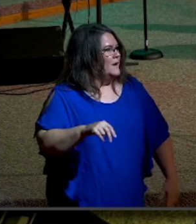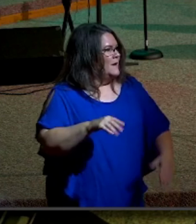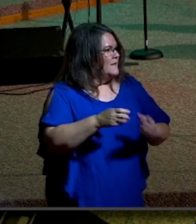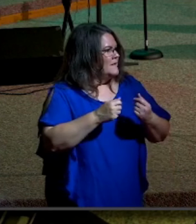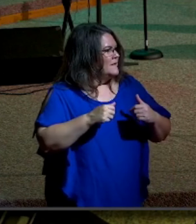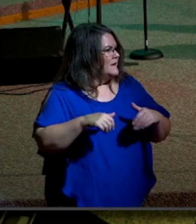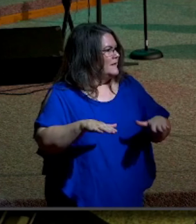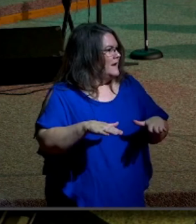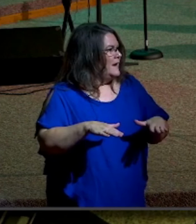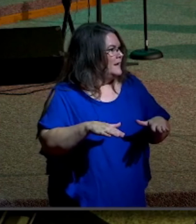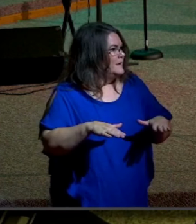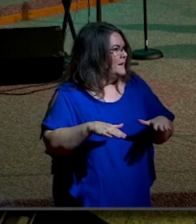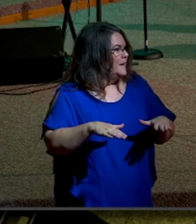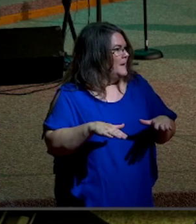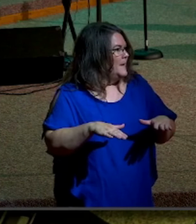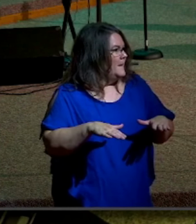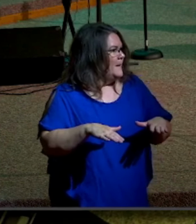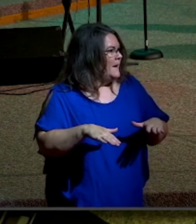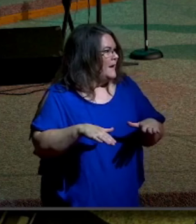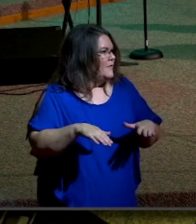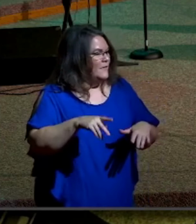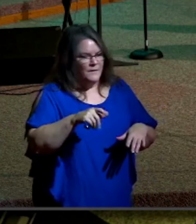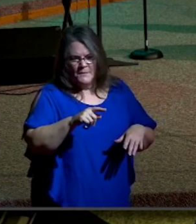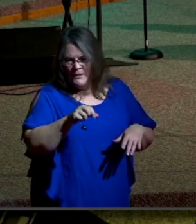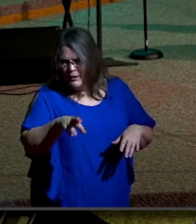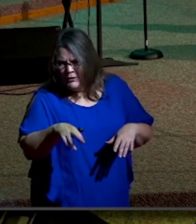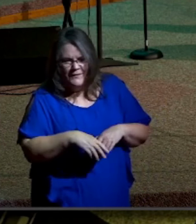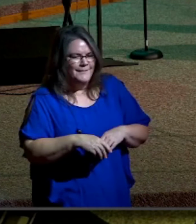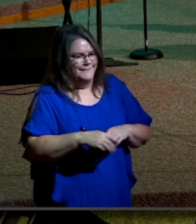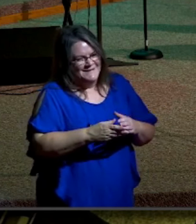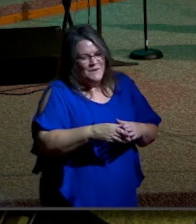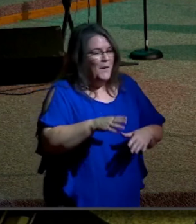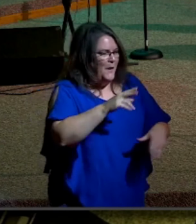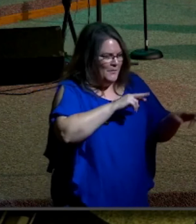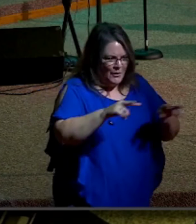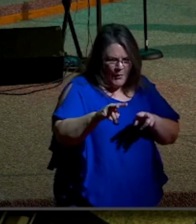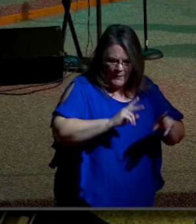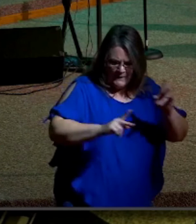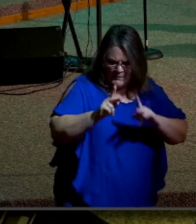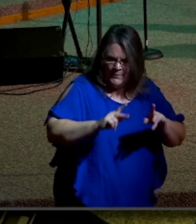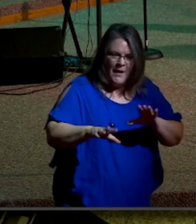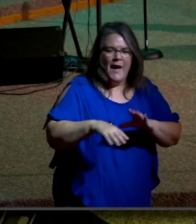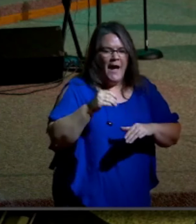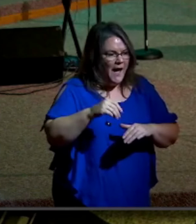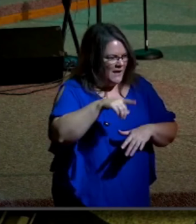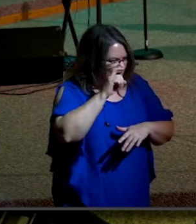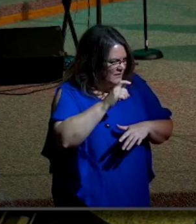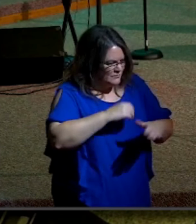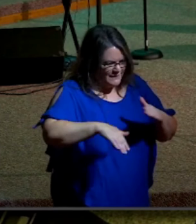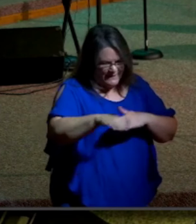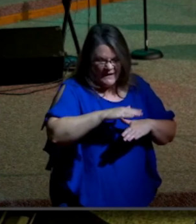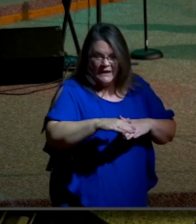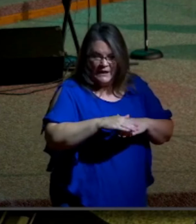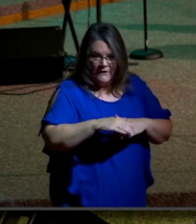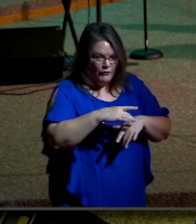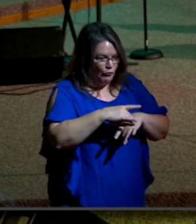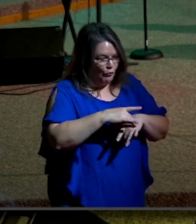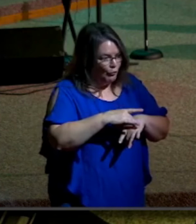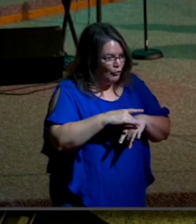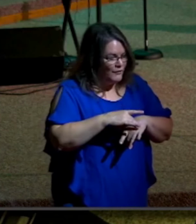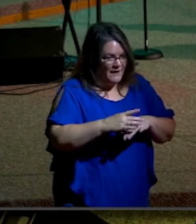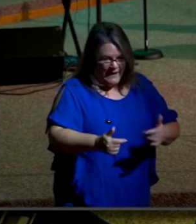him, saying, "Behold, a people has come out of Egypt. They cover the face of the earth, and they are dwelling opposite me. Come now,